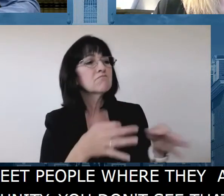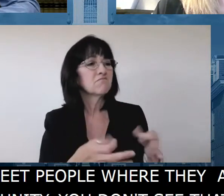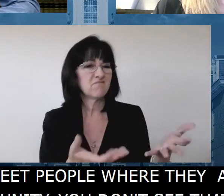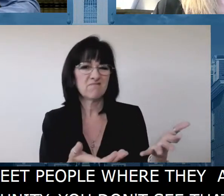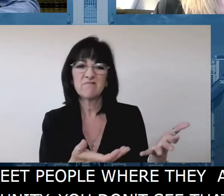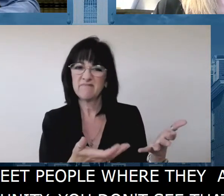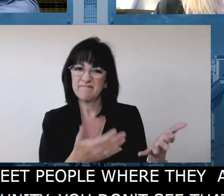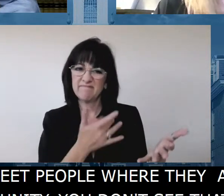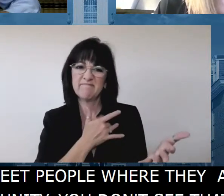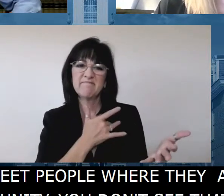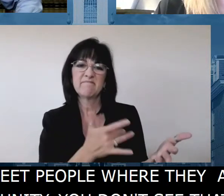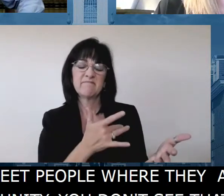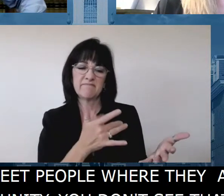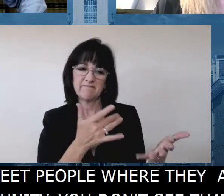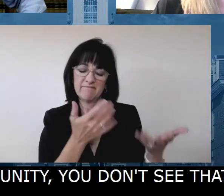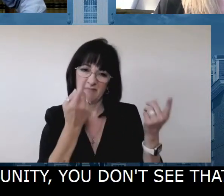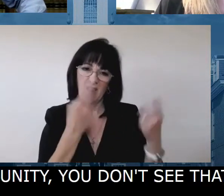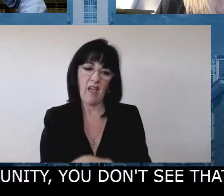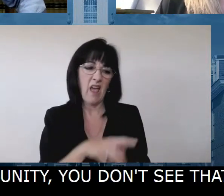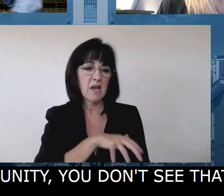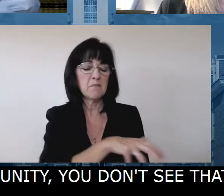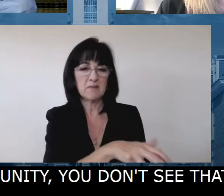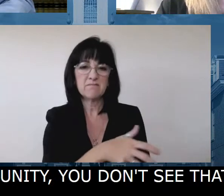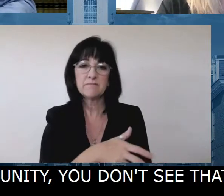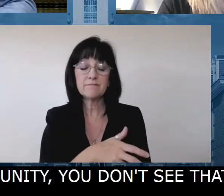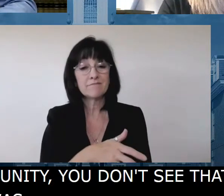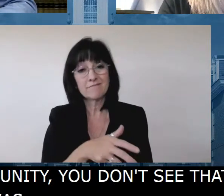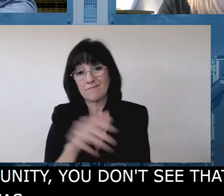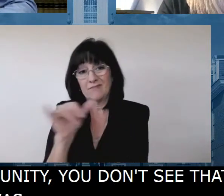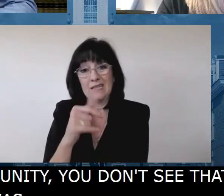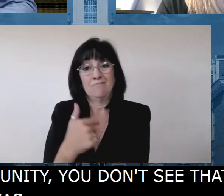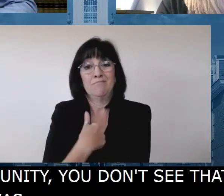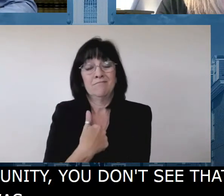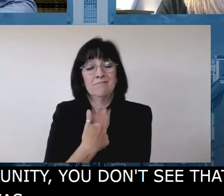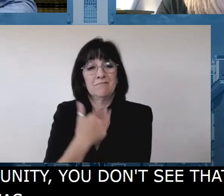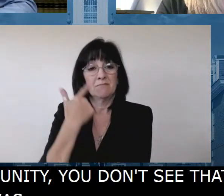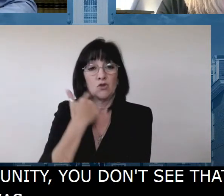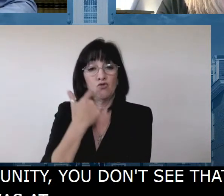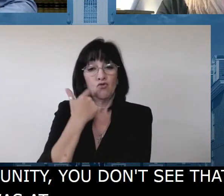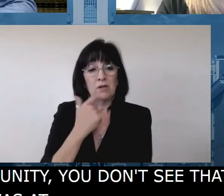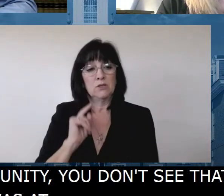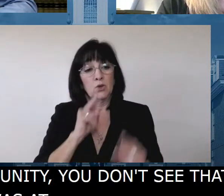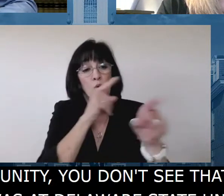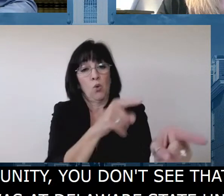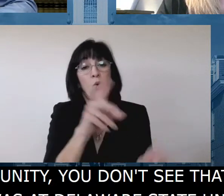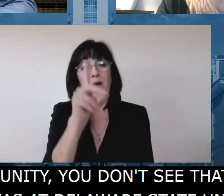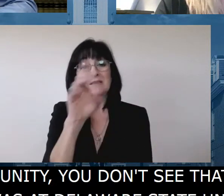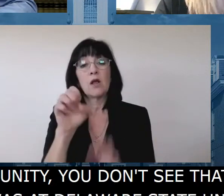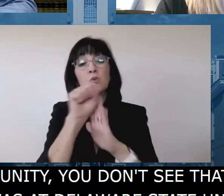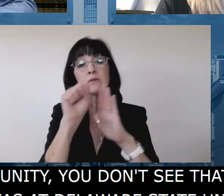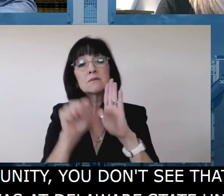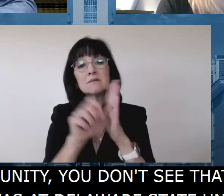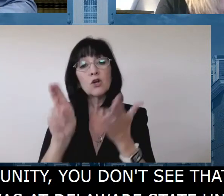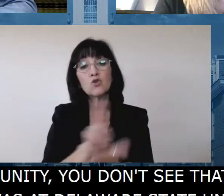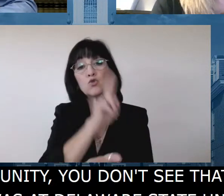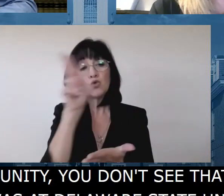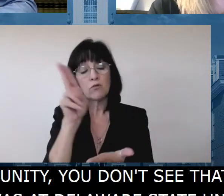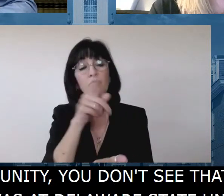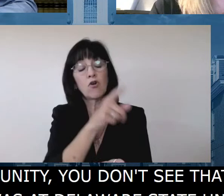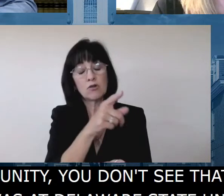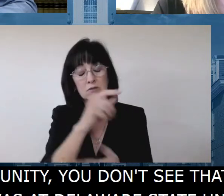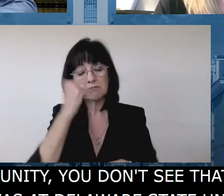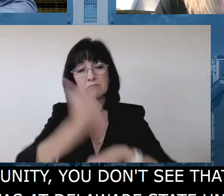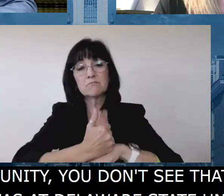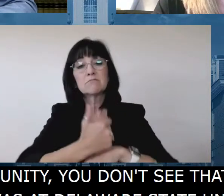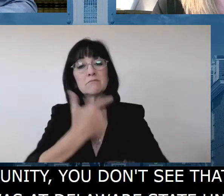And try to find. I was at Delaware State University for a vaccination. They had a vaccination clinic that particular